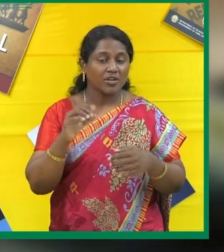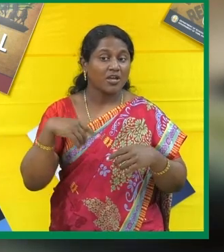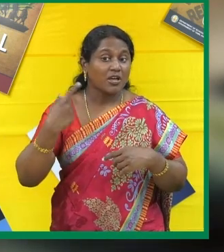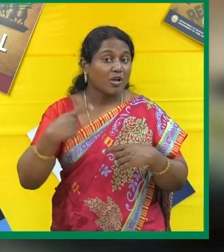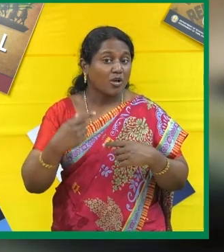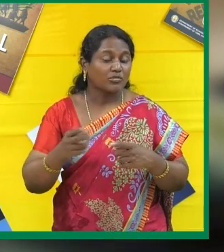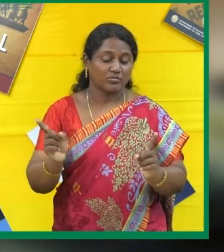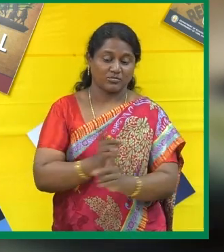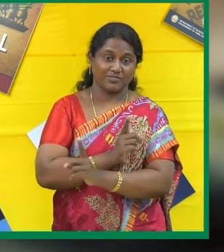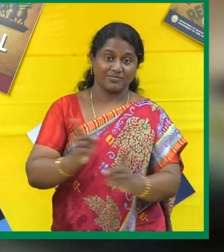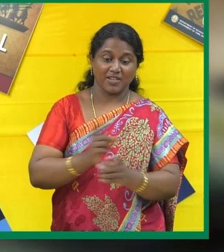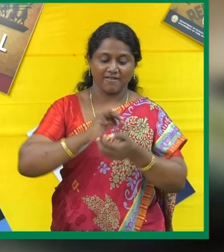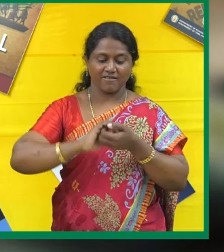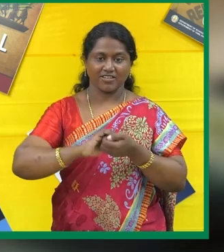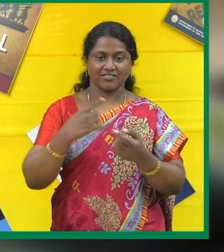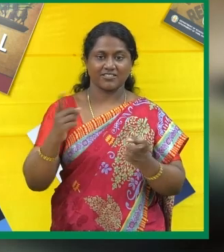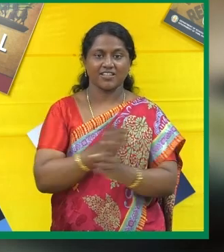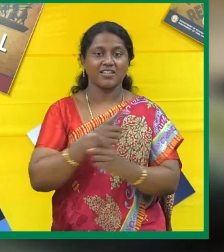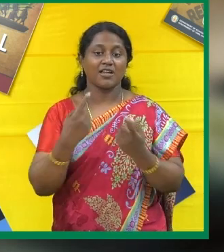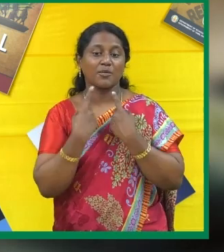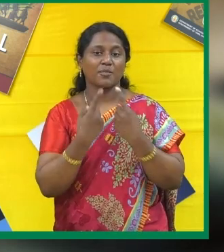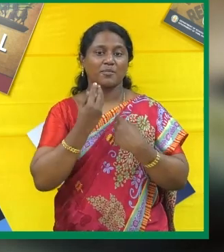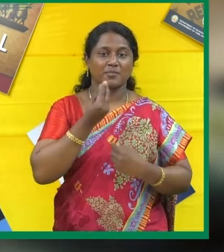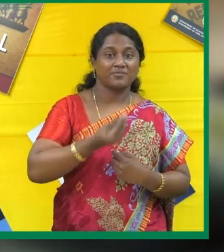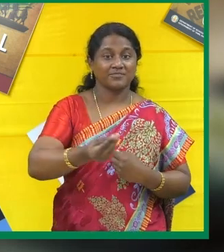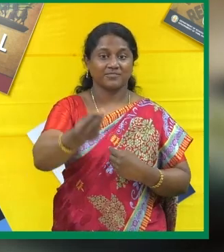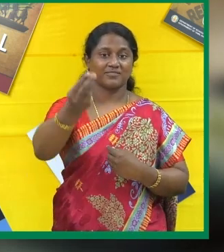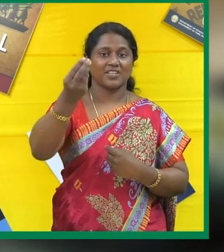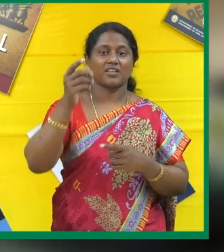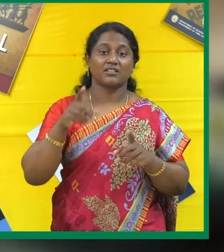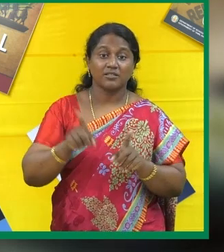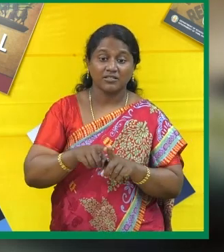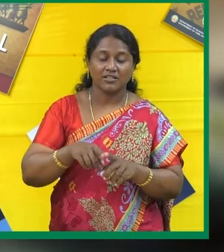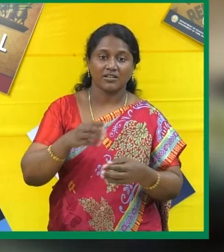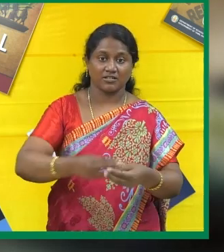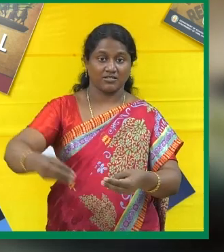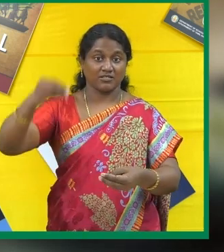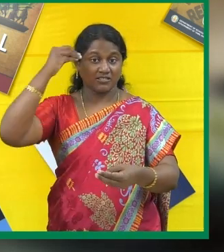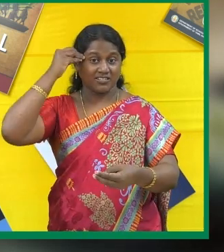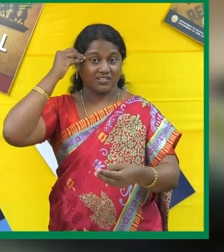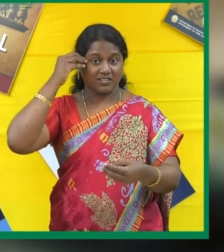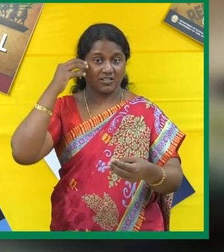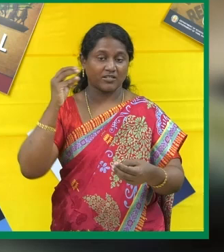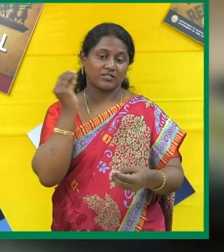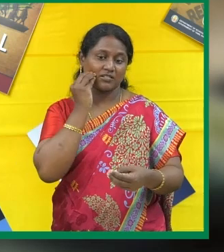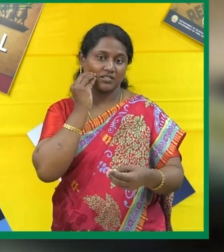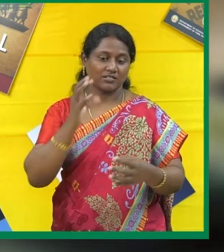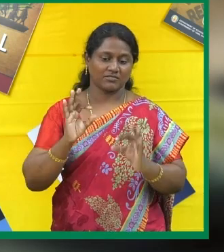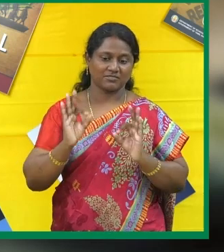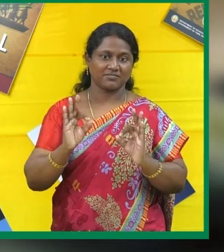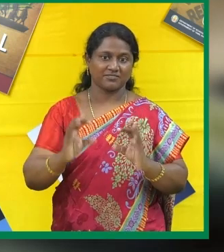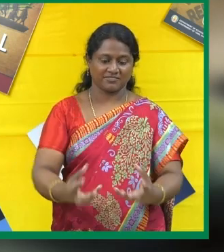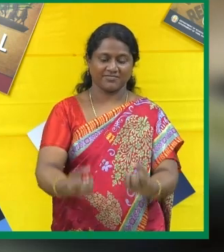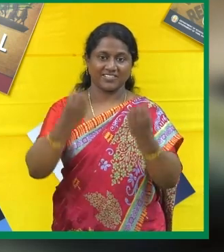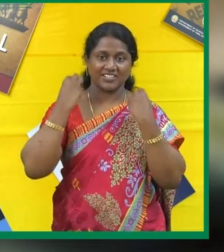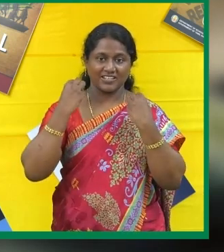your friends, then easily you can memorize the poem, you can easily learn, you will get good marks. Every exam you will get 5 marks for the